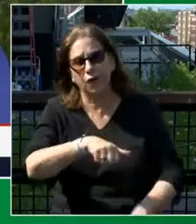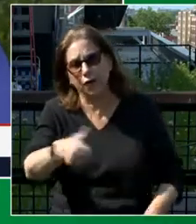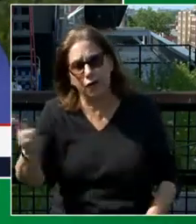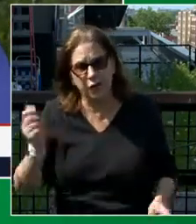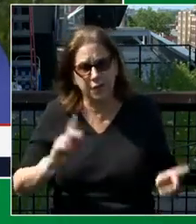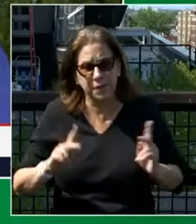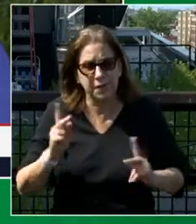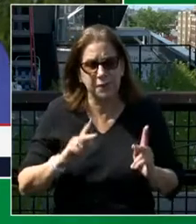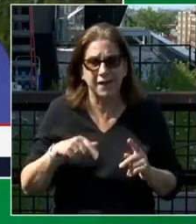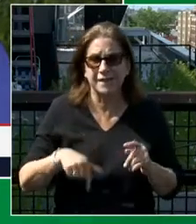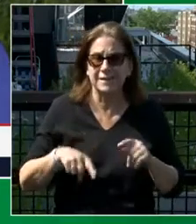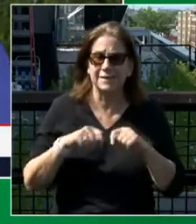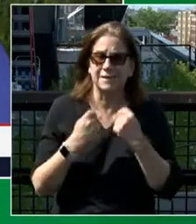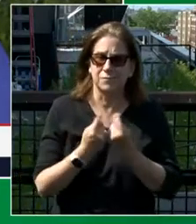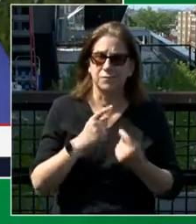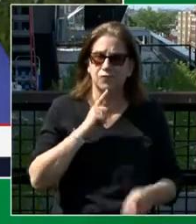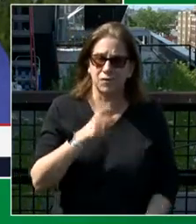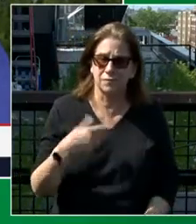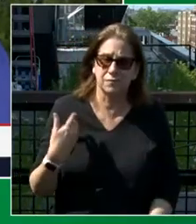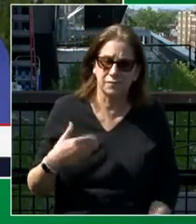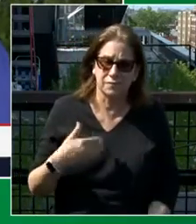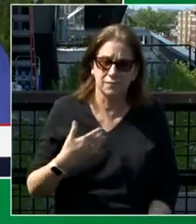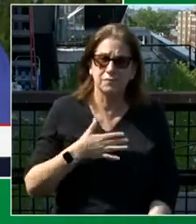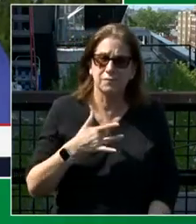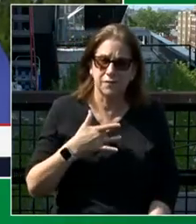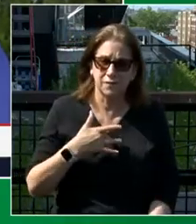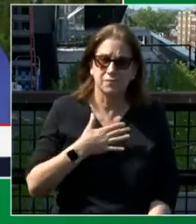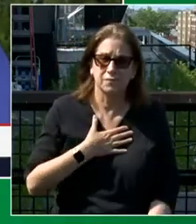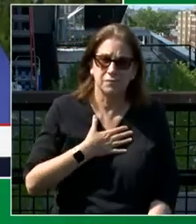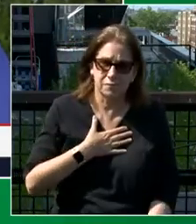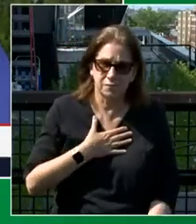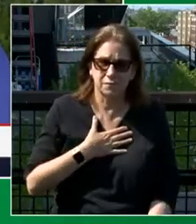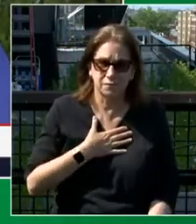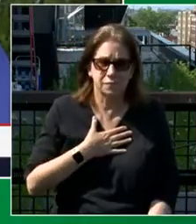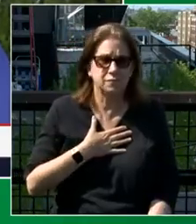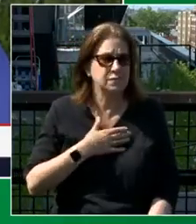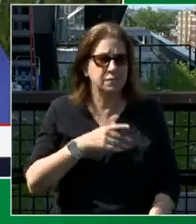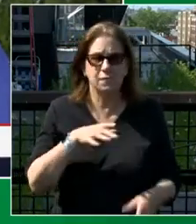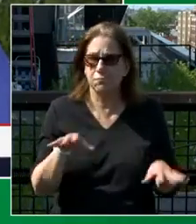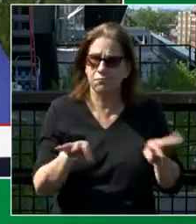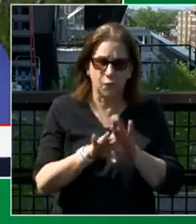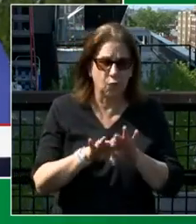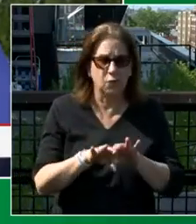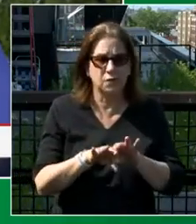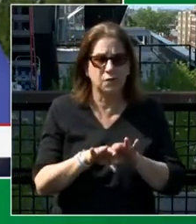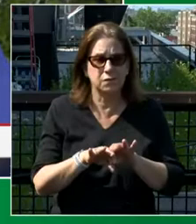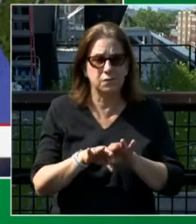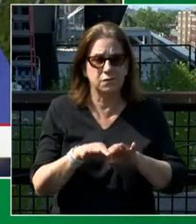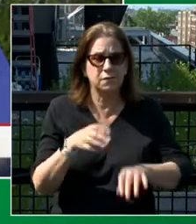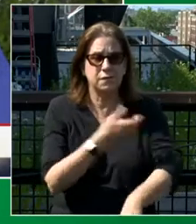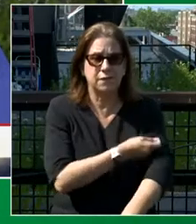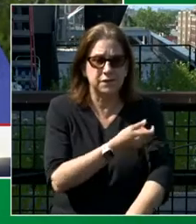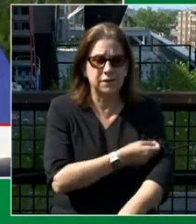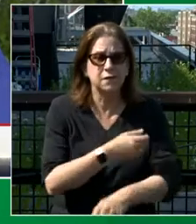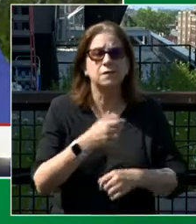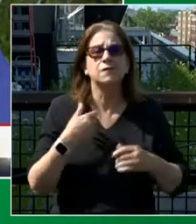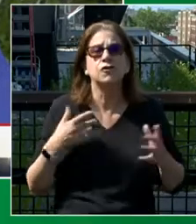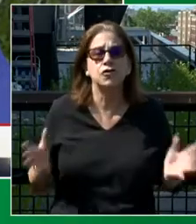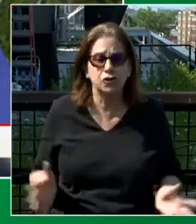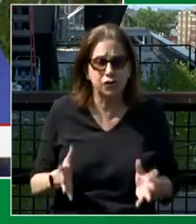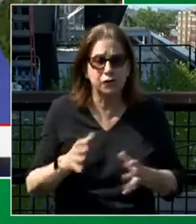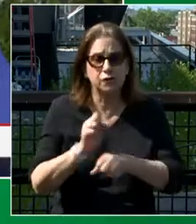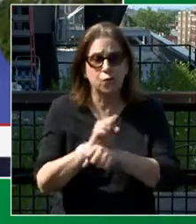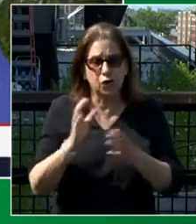and it impacts people. And we haven't had a lot of resistance. You know, I think, you know, you just had people who just wanted to get to it sooner, you